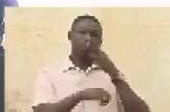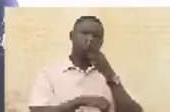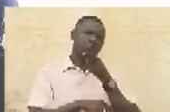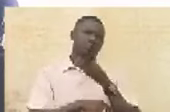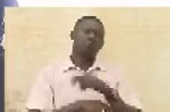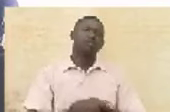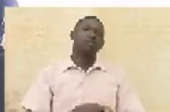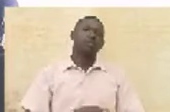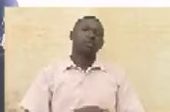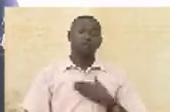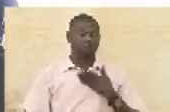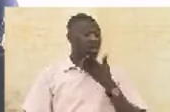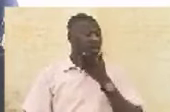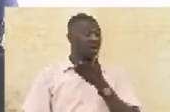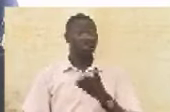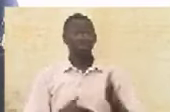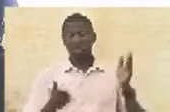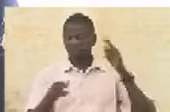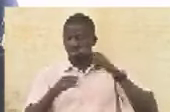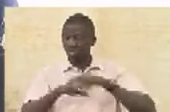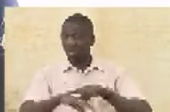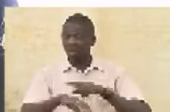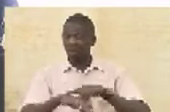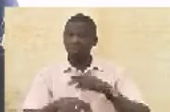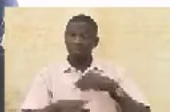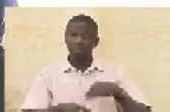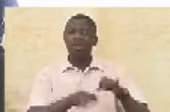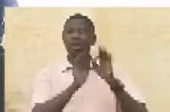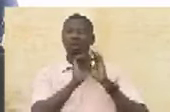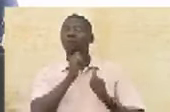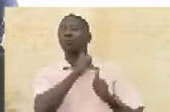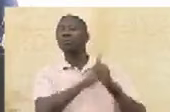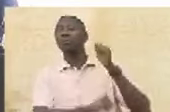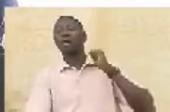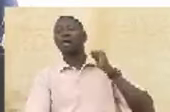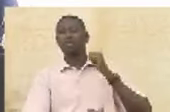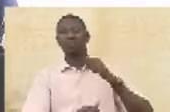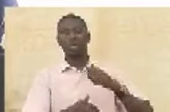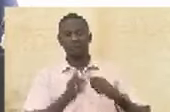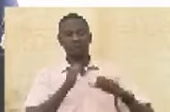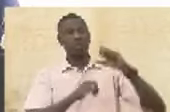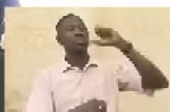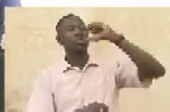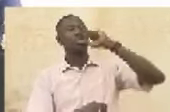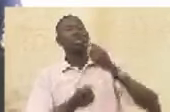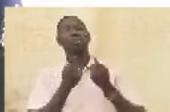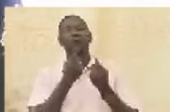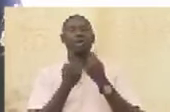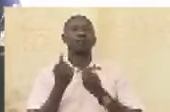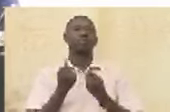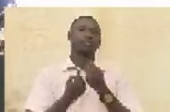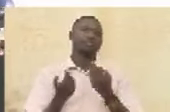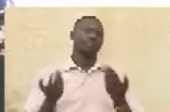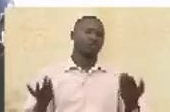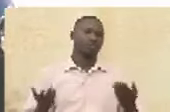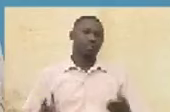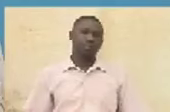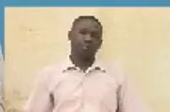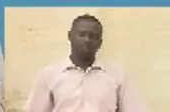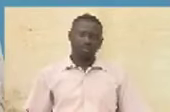And we were there until some time when we were taken back to go and take the medicine again.